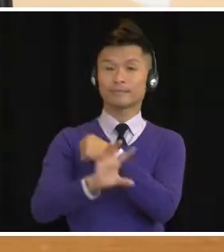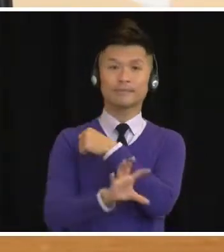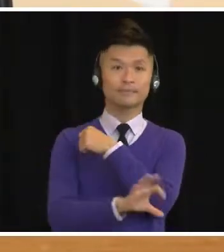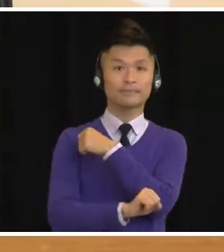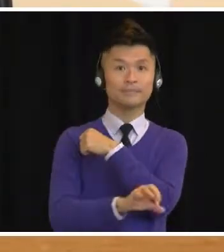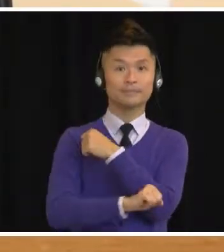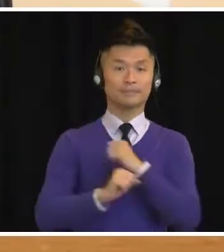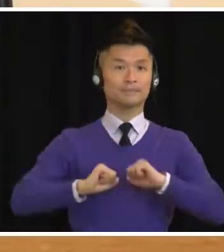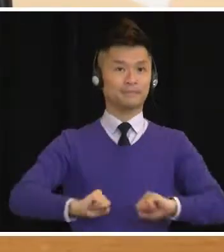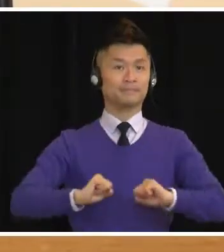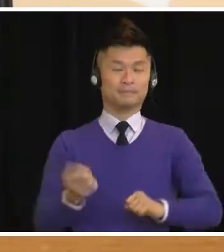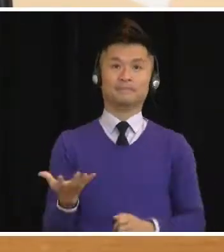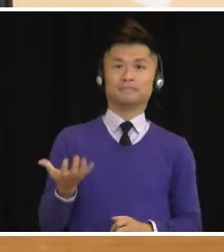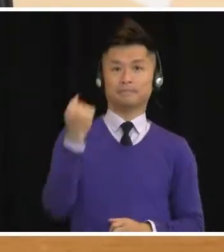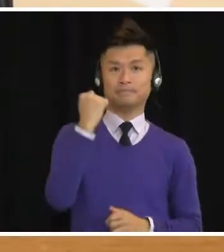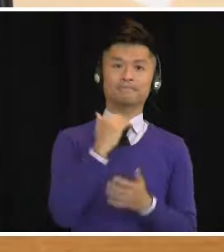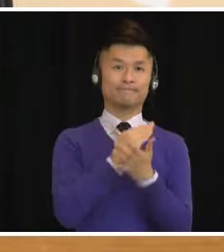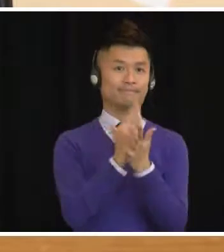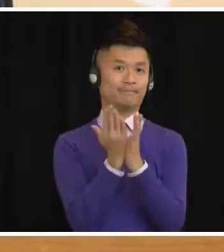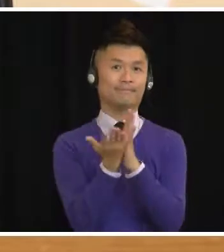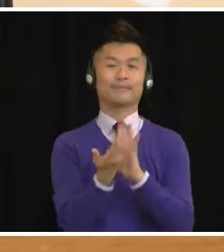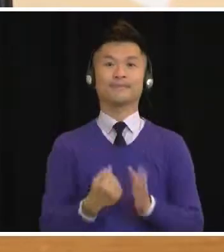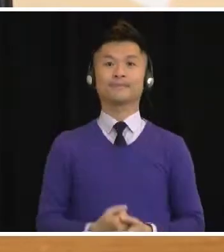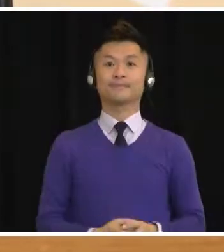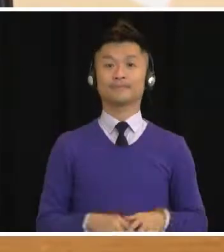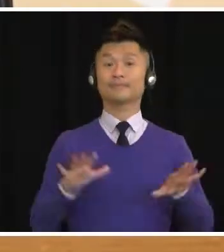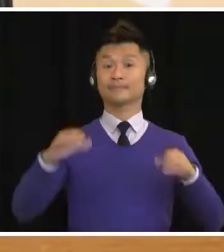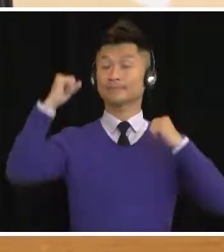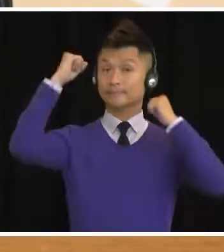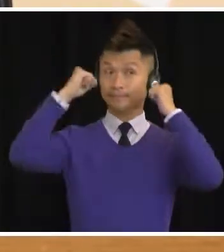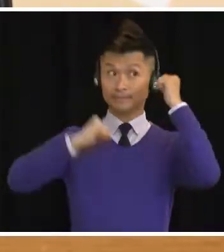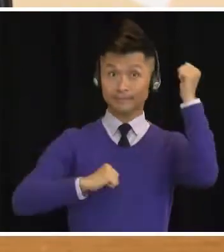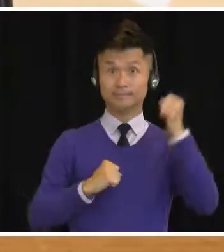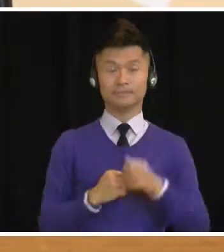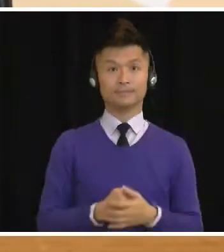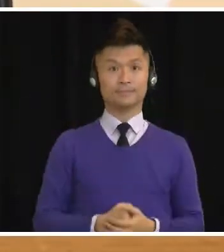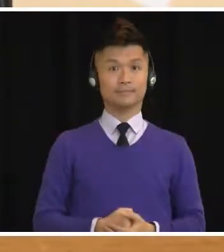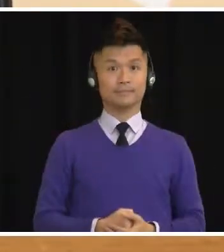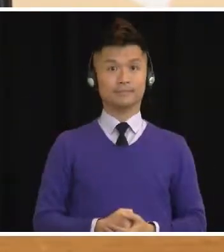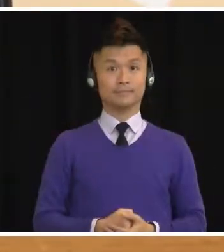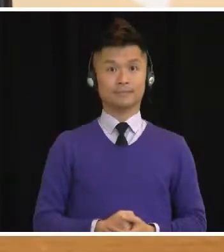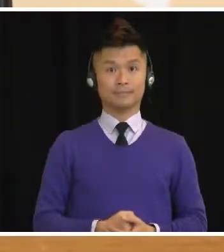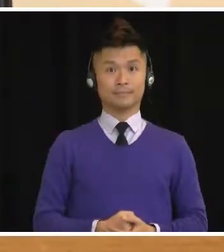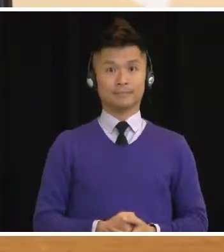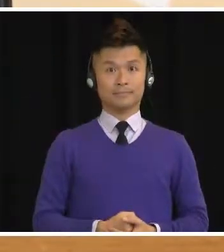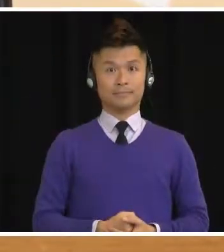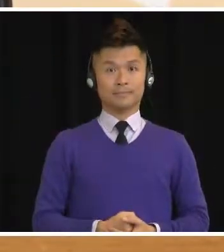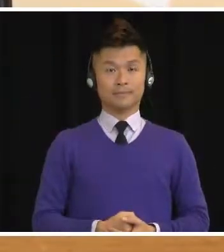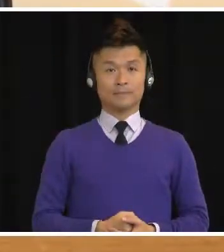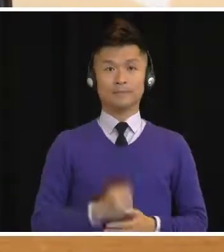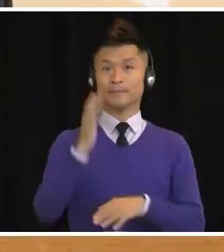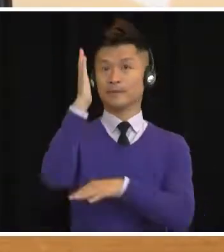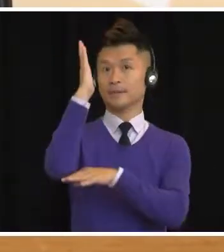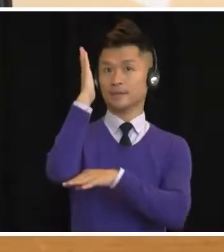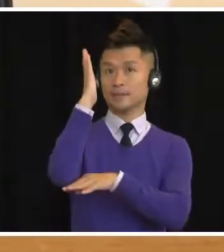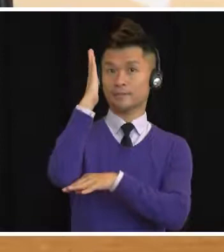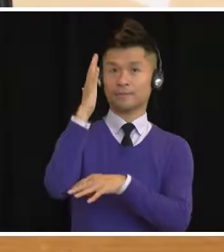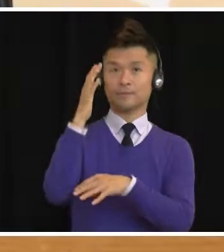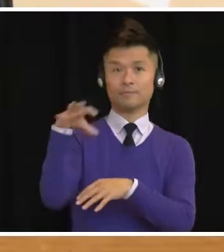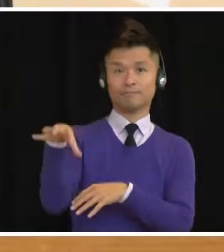the head of the delegation. The delegation of the government first